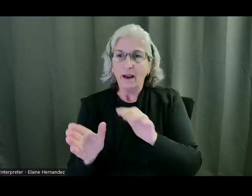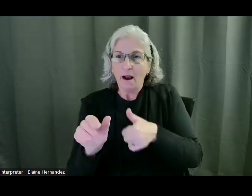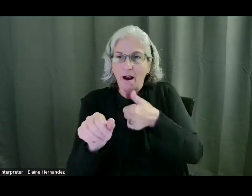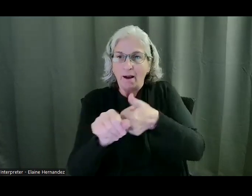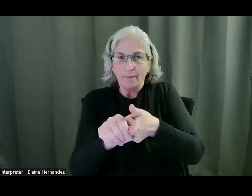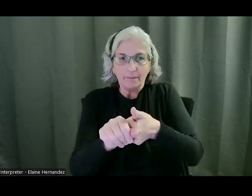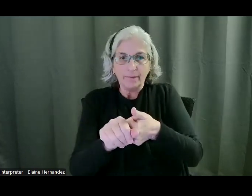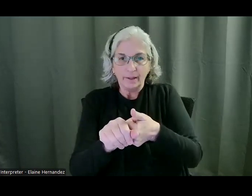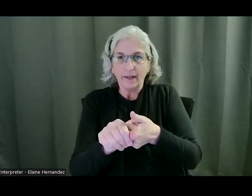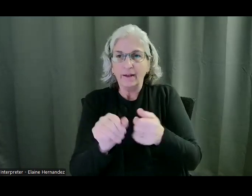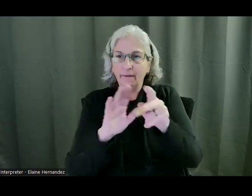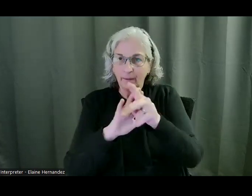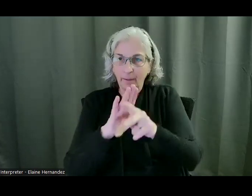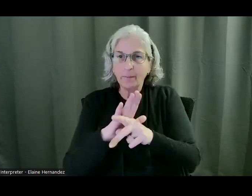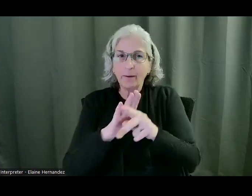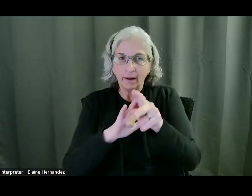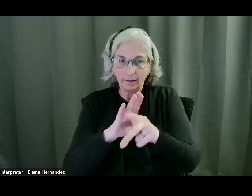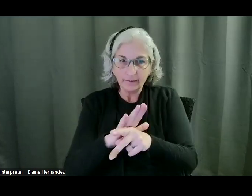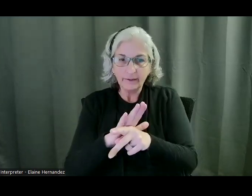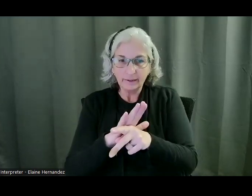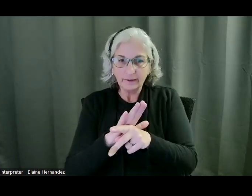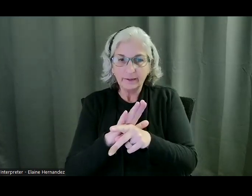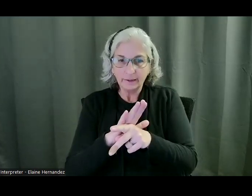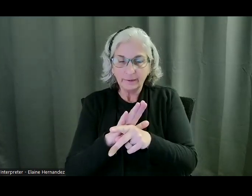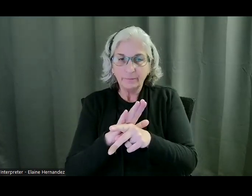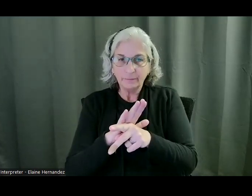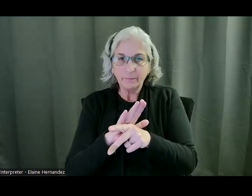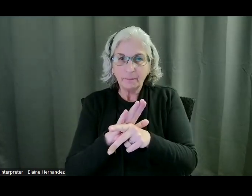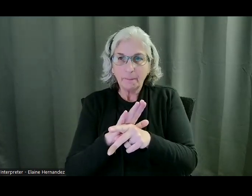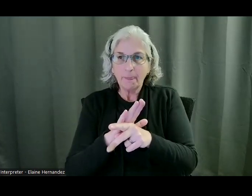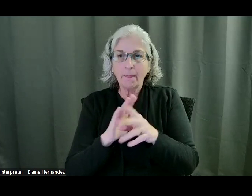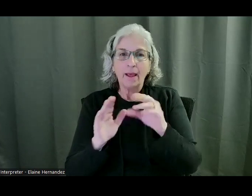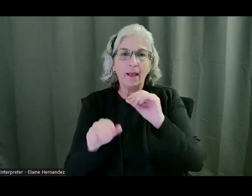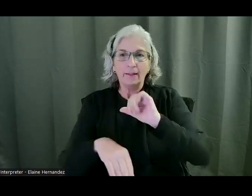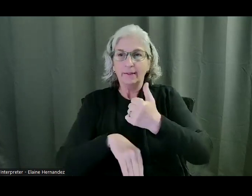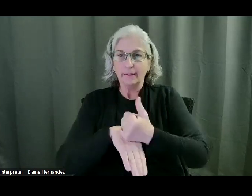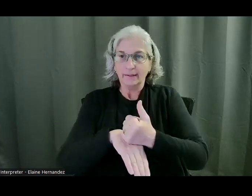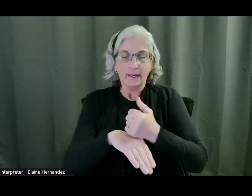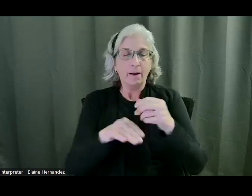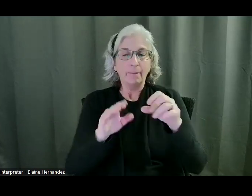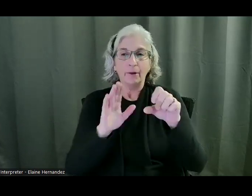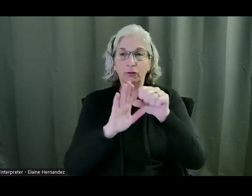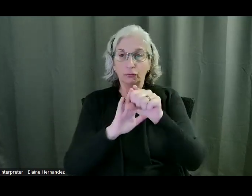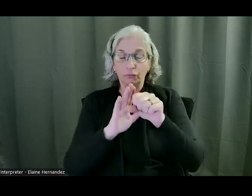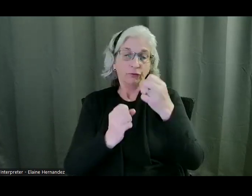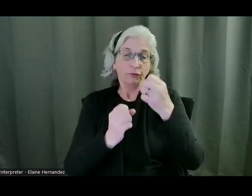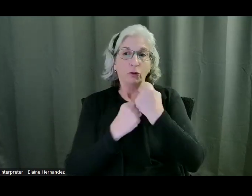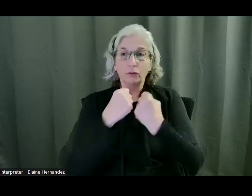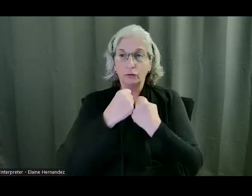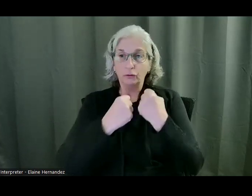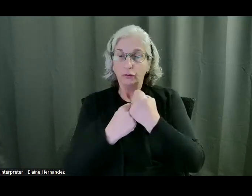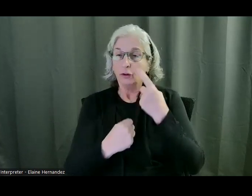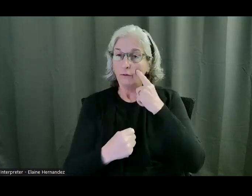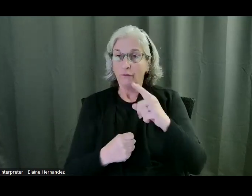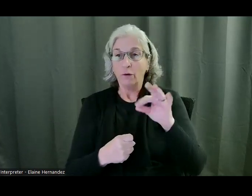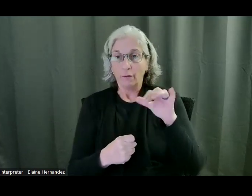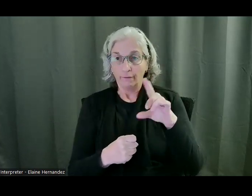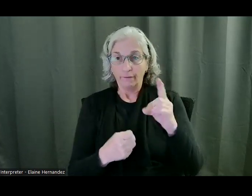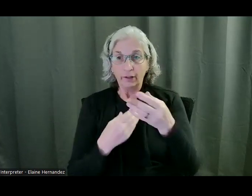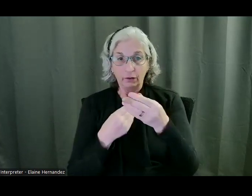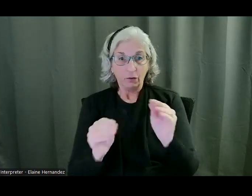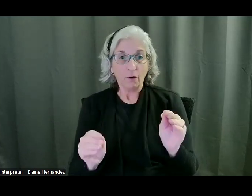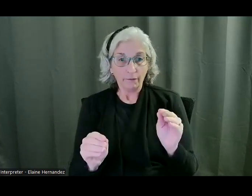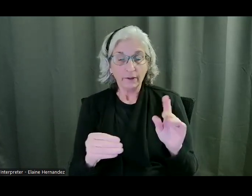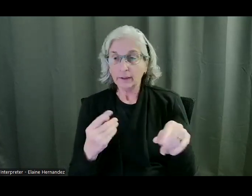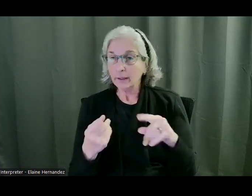of the policy or set up any structure for our field offices in terms of where we're going to